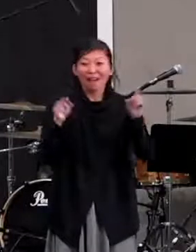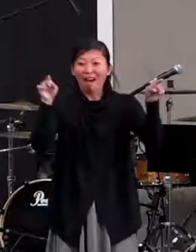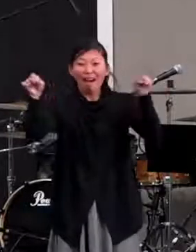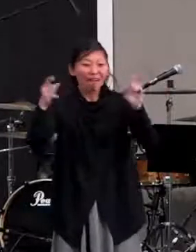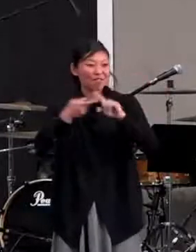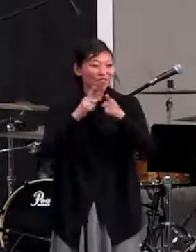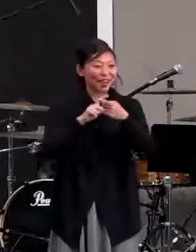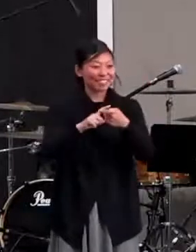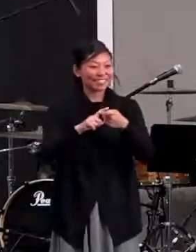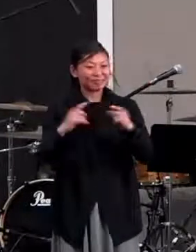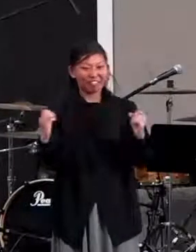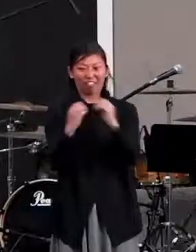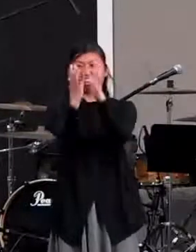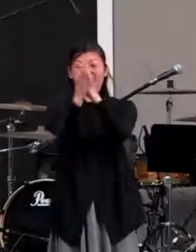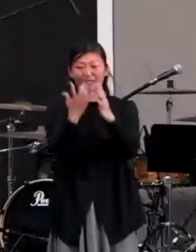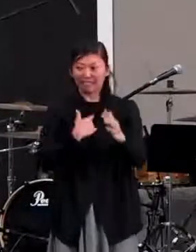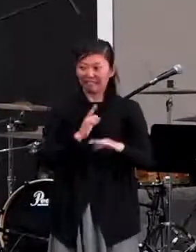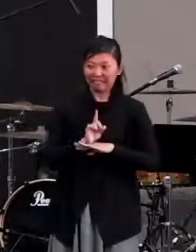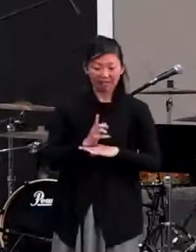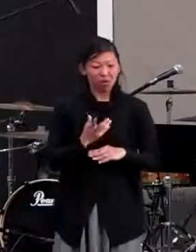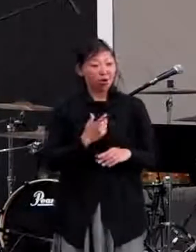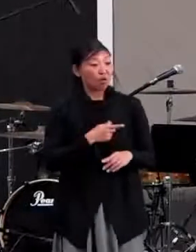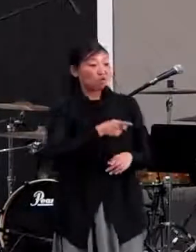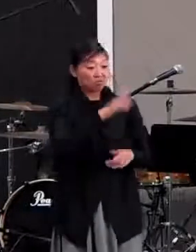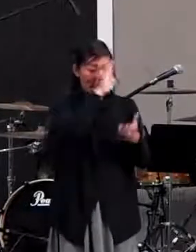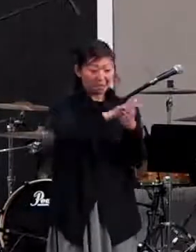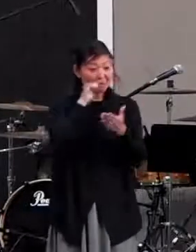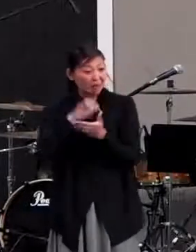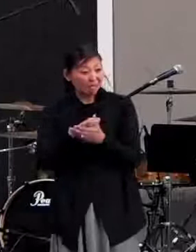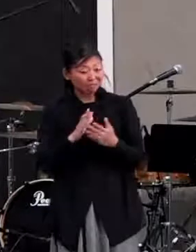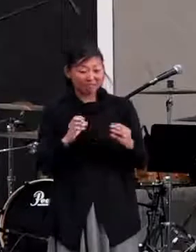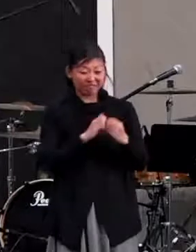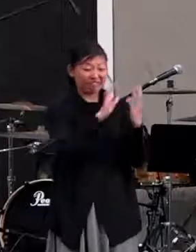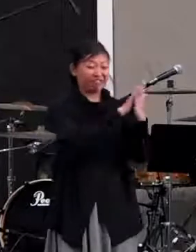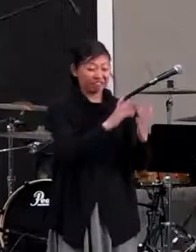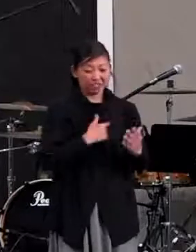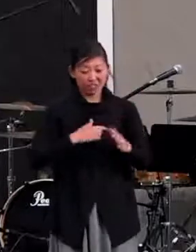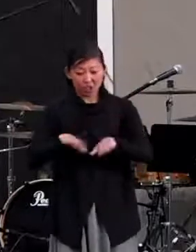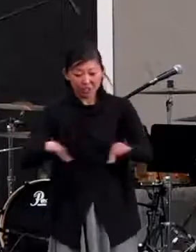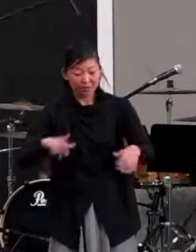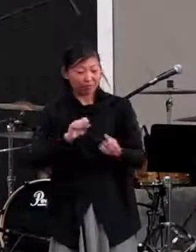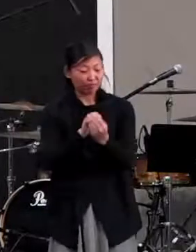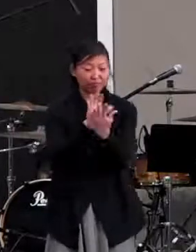Possibly even conflict that exists between you and your spouse or you and your roommate or you and your children.